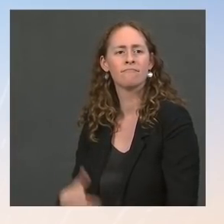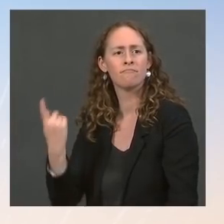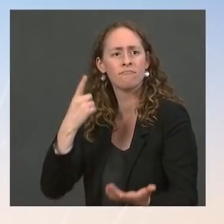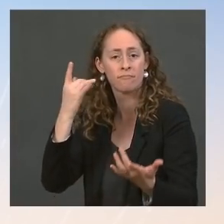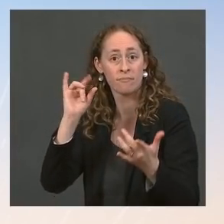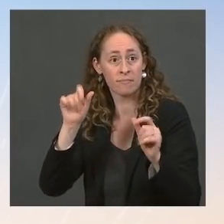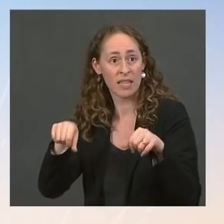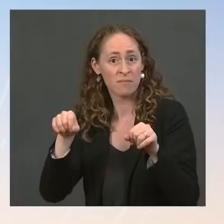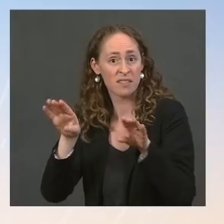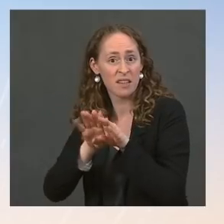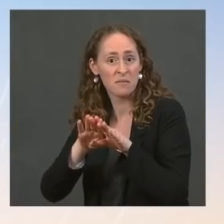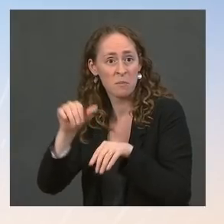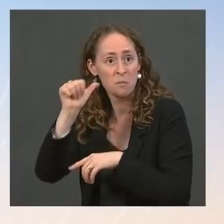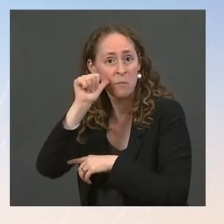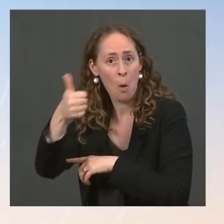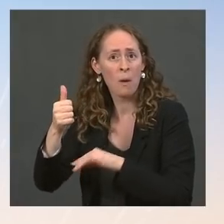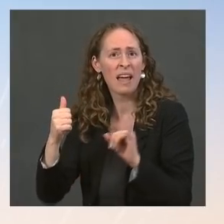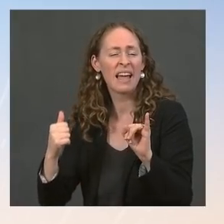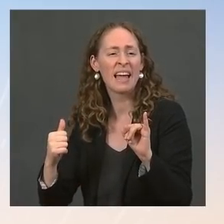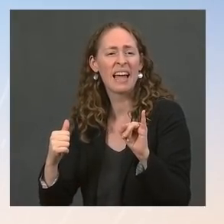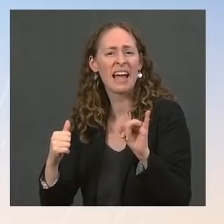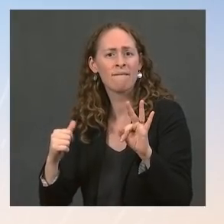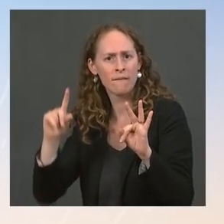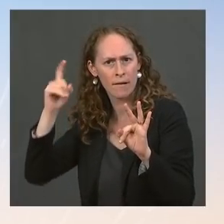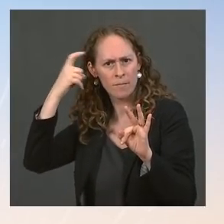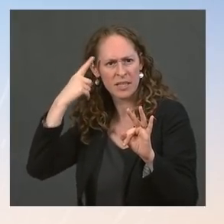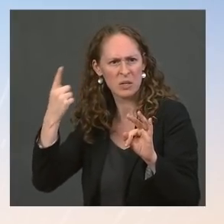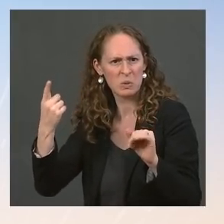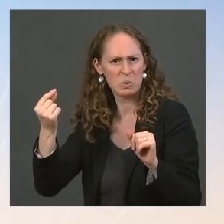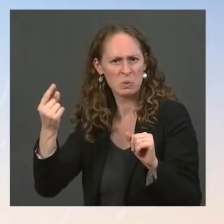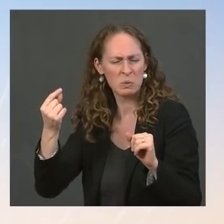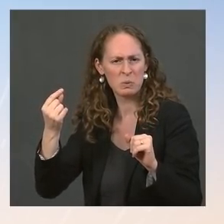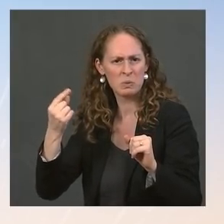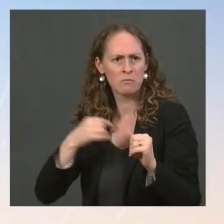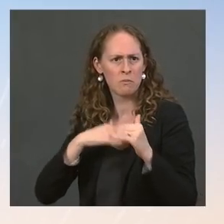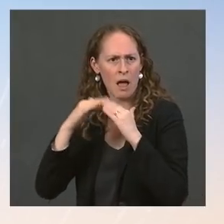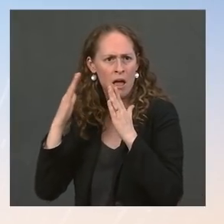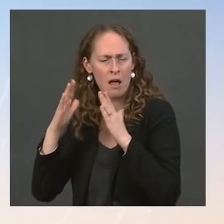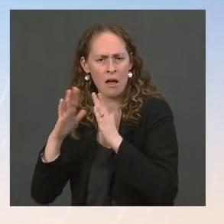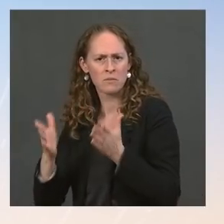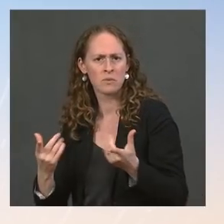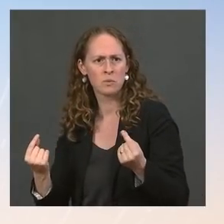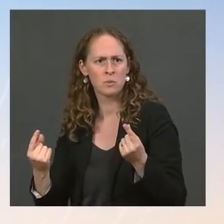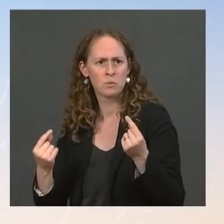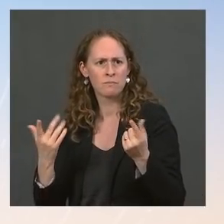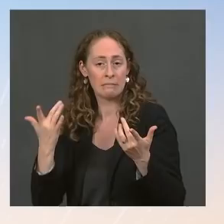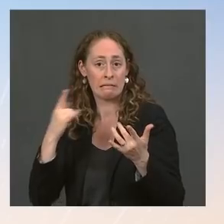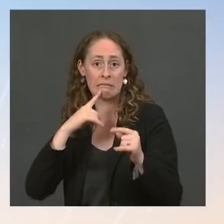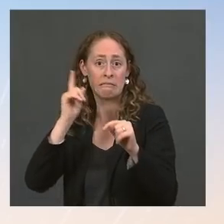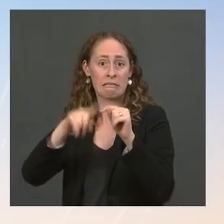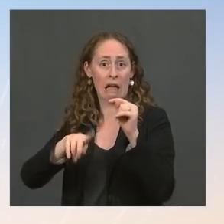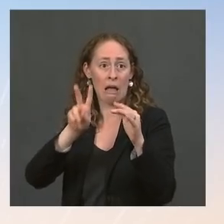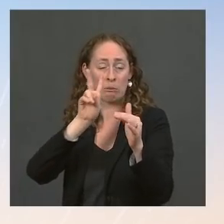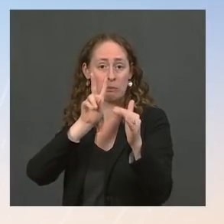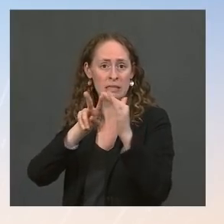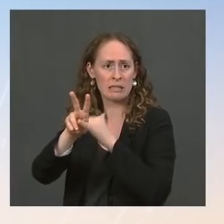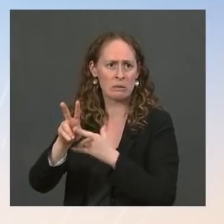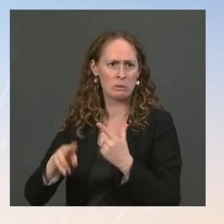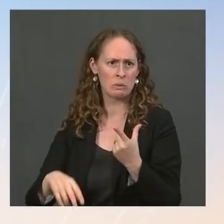in contingency plans? You just said that there's only one possible way forward on this, but also that you cannot predict the actual outcome of tomorrow. On the debt